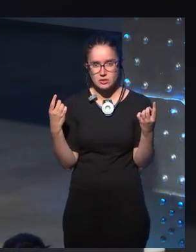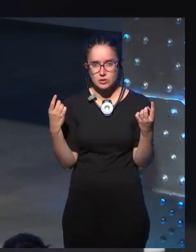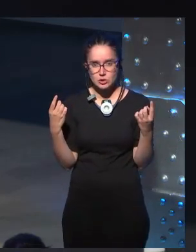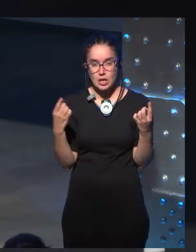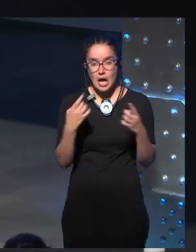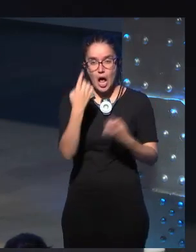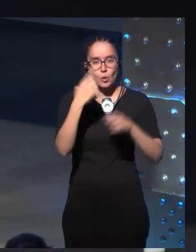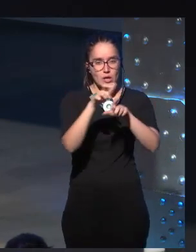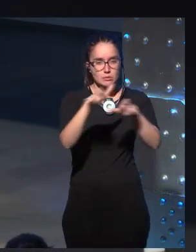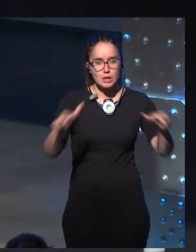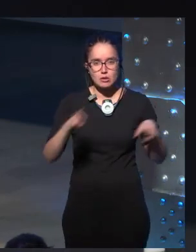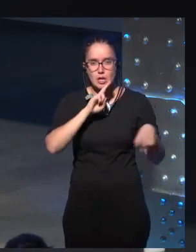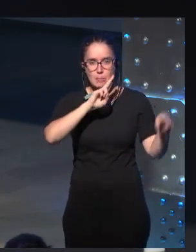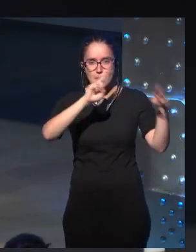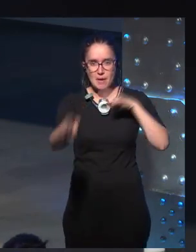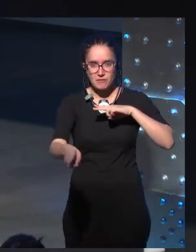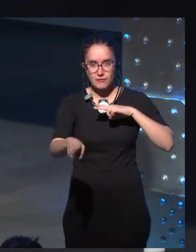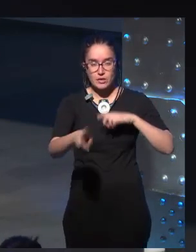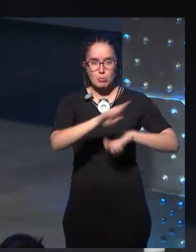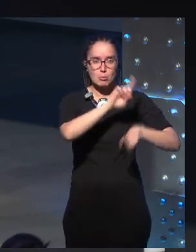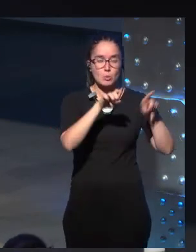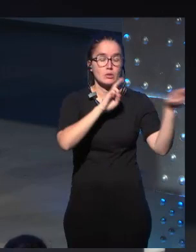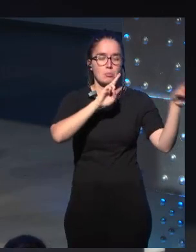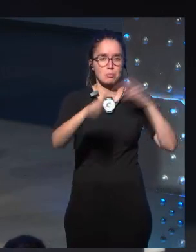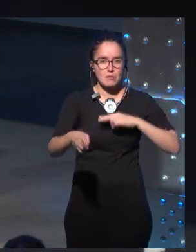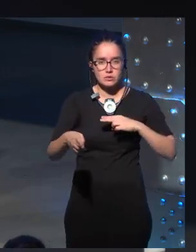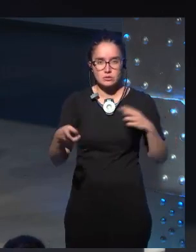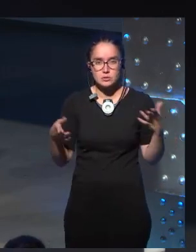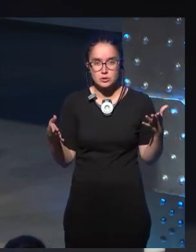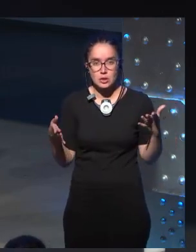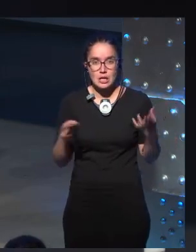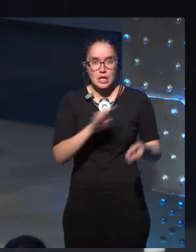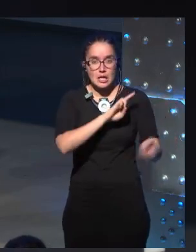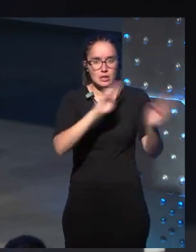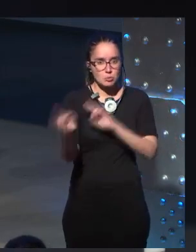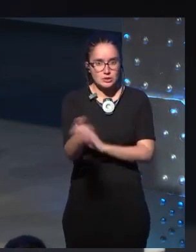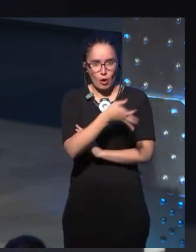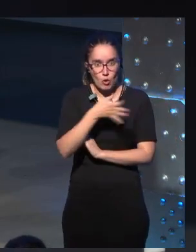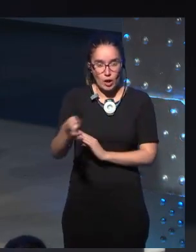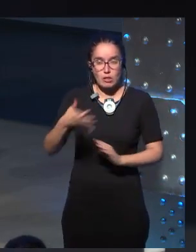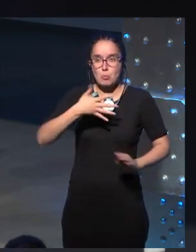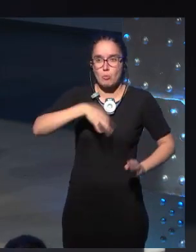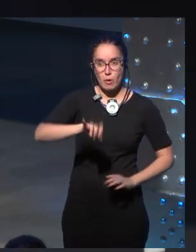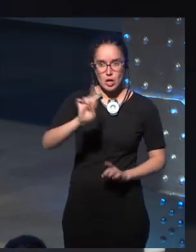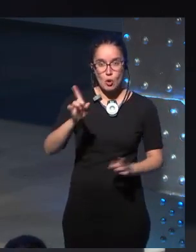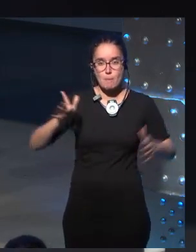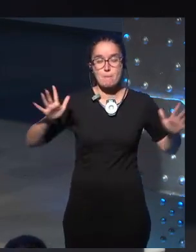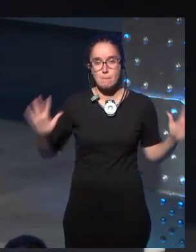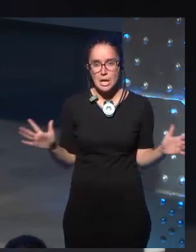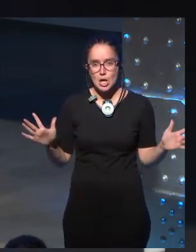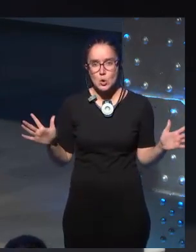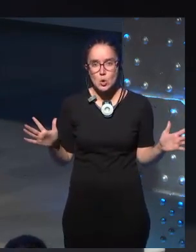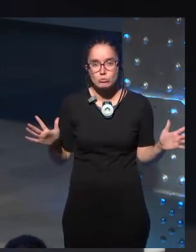an answer to that question. Not necessarily the right one, but a mathematical one.